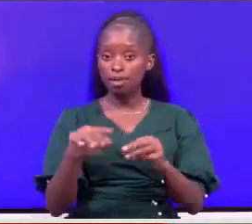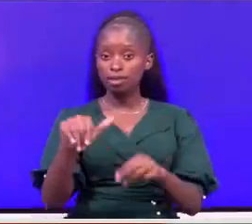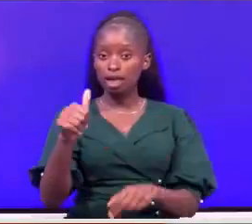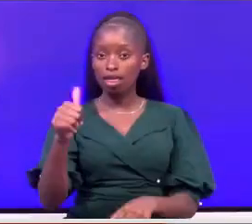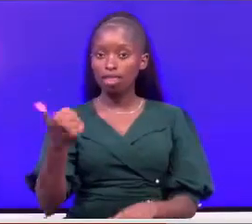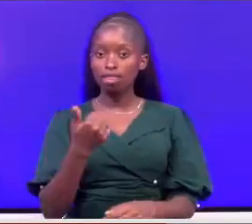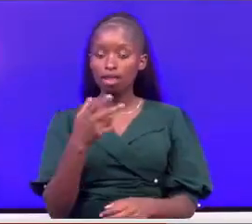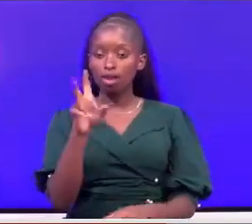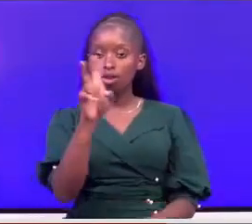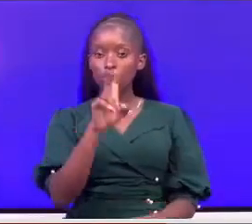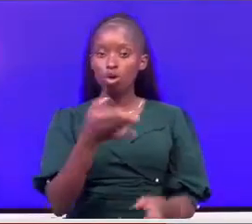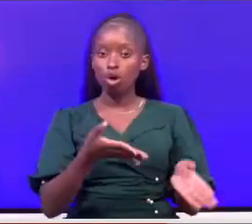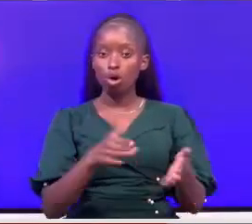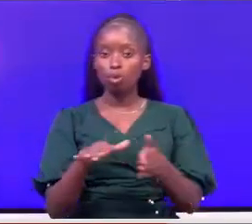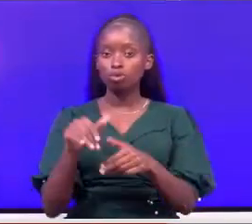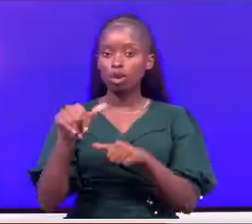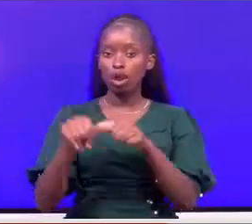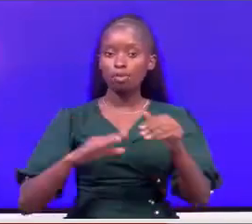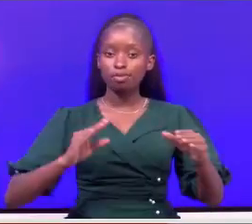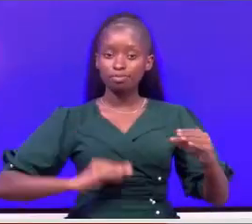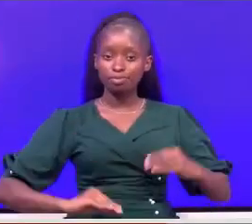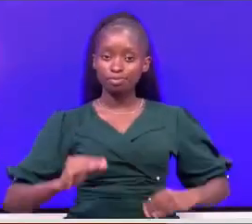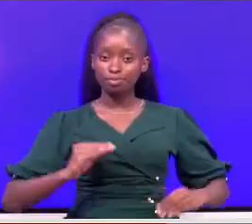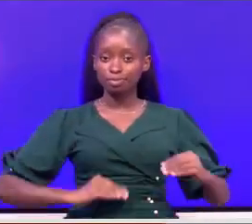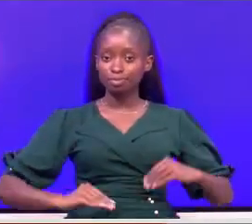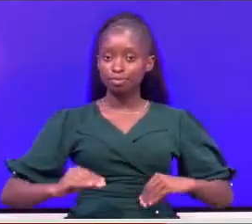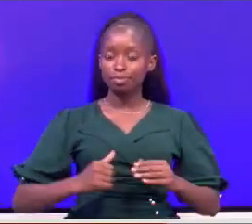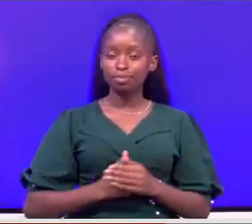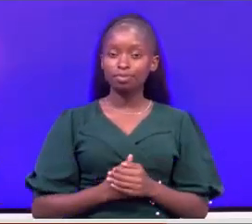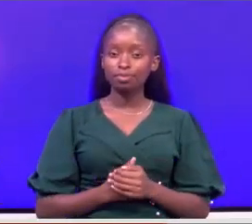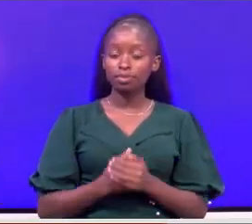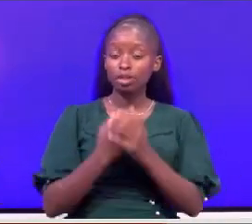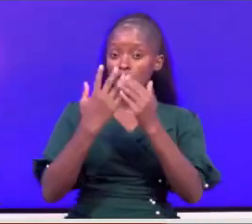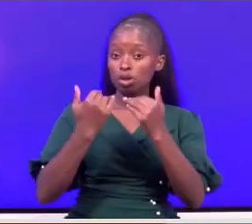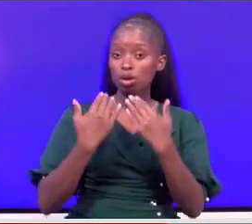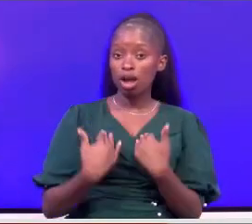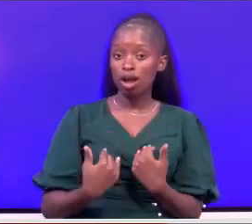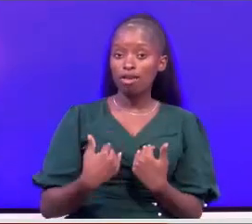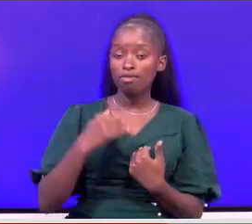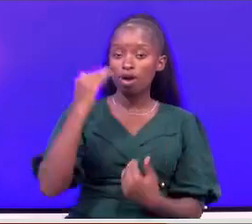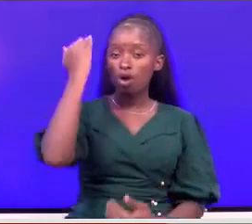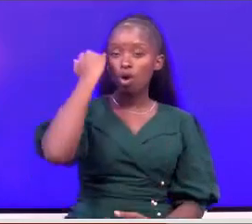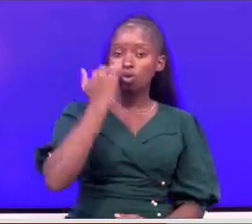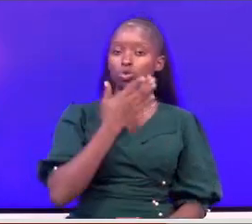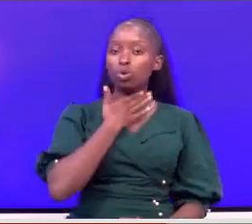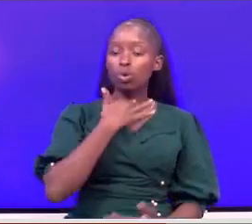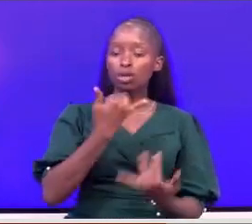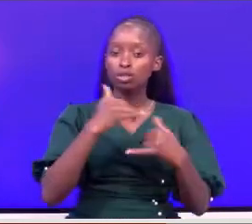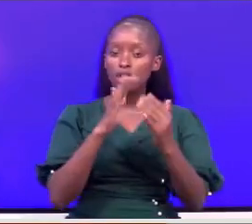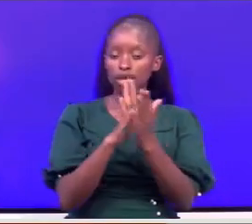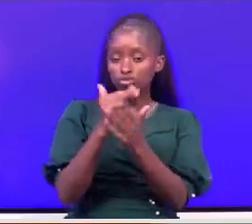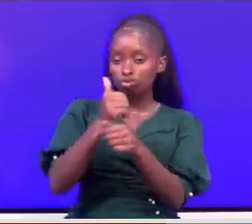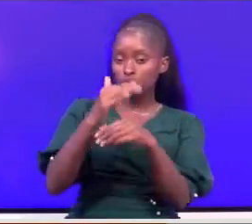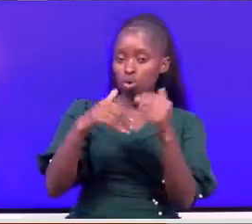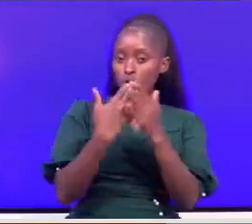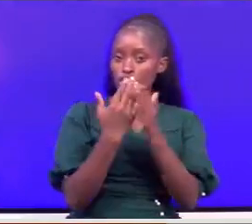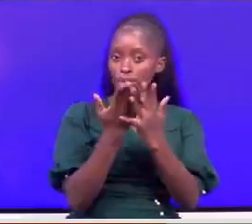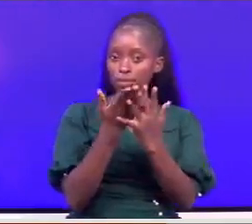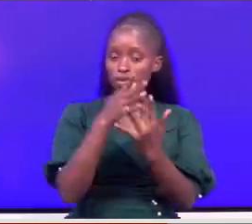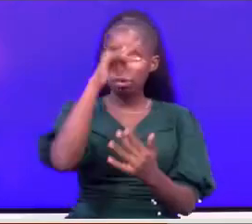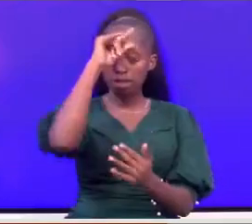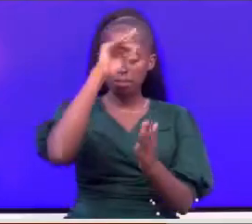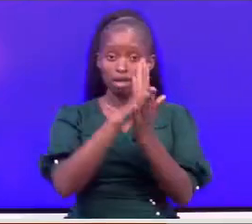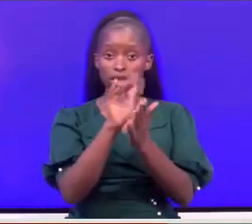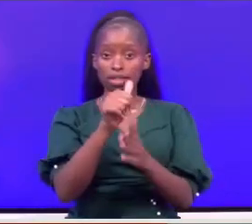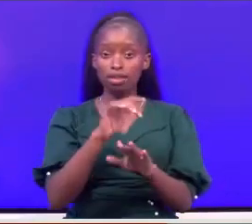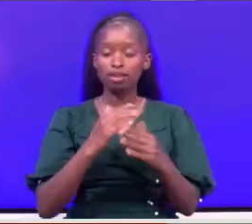seal opportunities for corruption. Mahakama ina mpango wa kuimarisha ushirikiano wa mawasiliano kati ya idara na taasisi serikalini ili